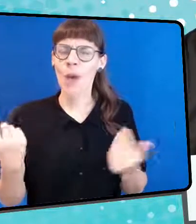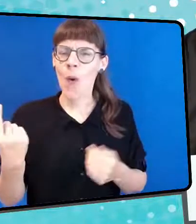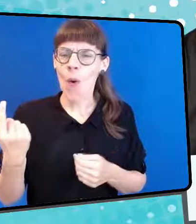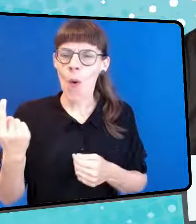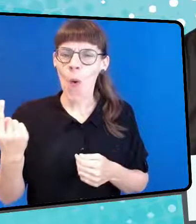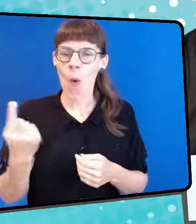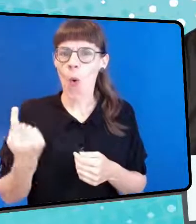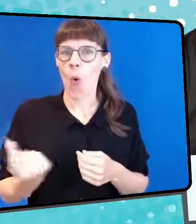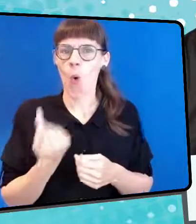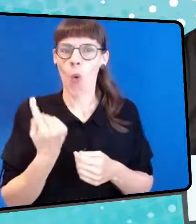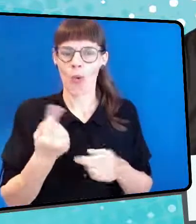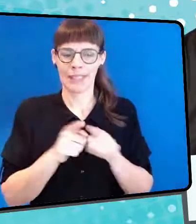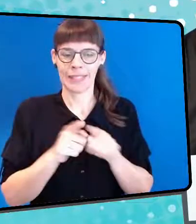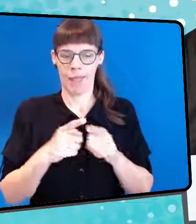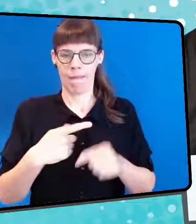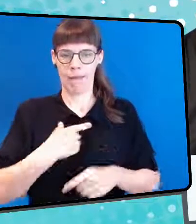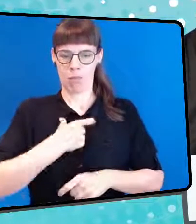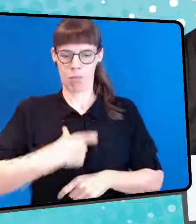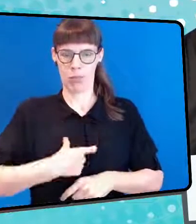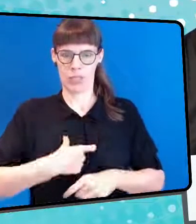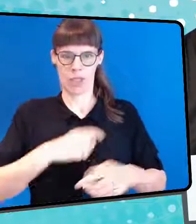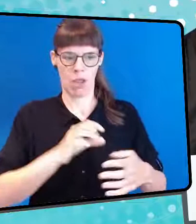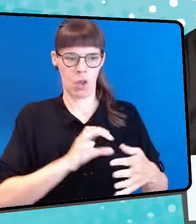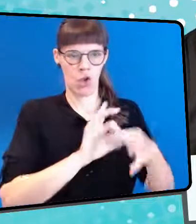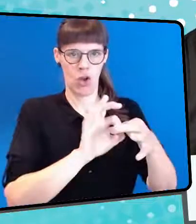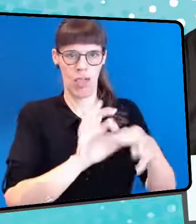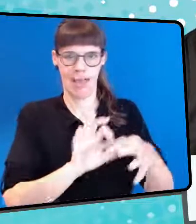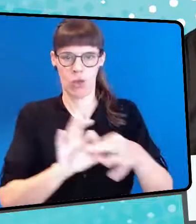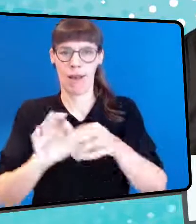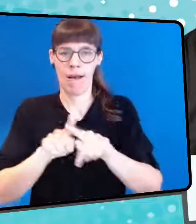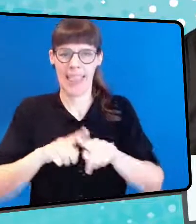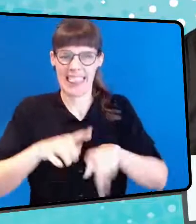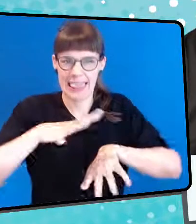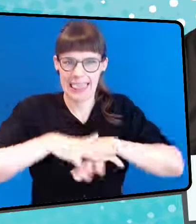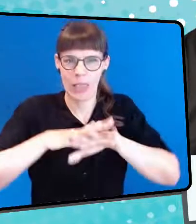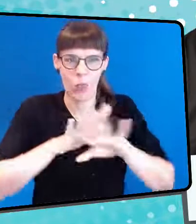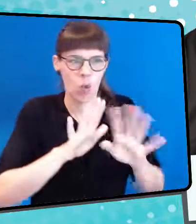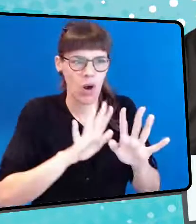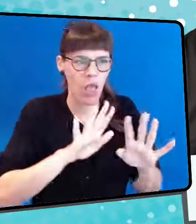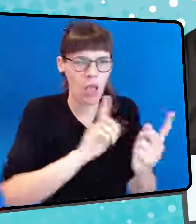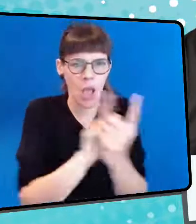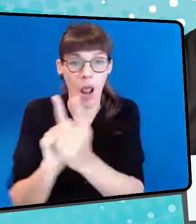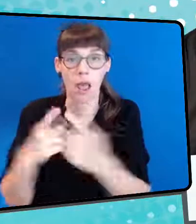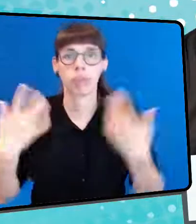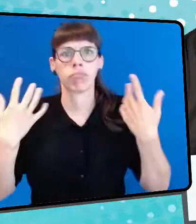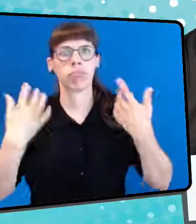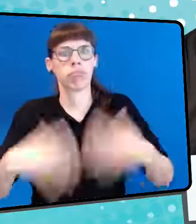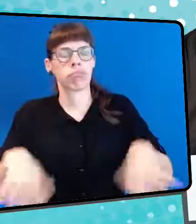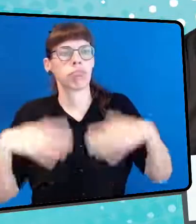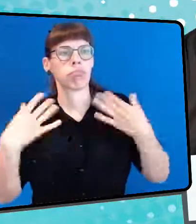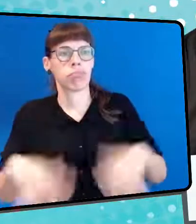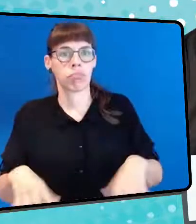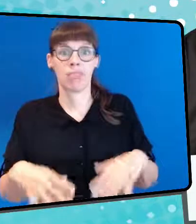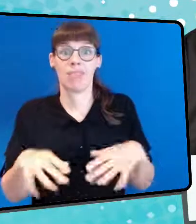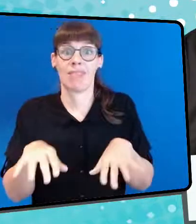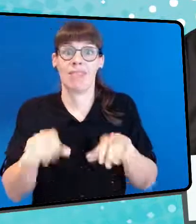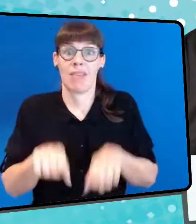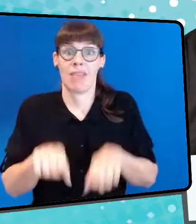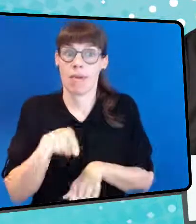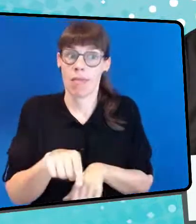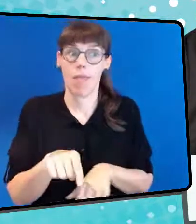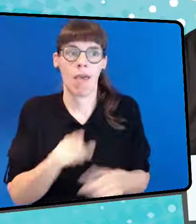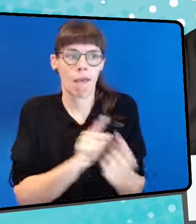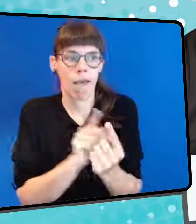of like a connector. You're someone that networks incredibly well. That's a wonderful skill to have at Microsoft as well. You definitely need